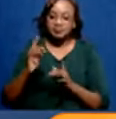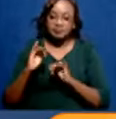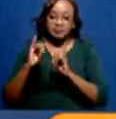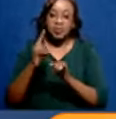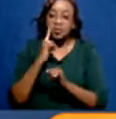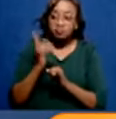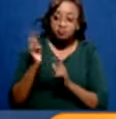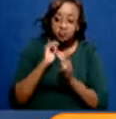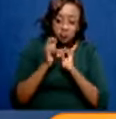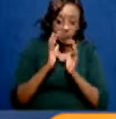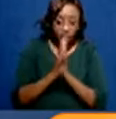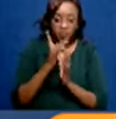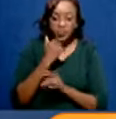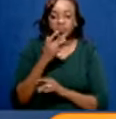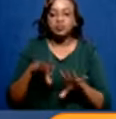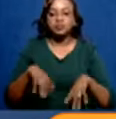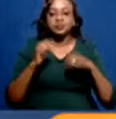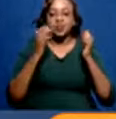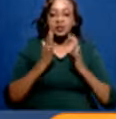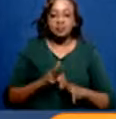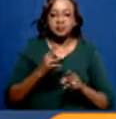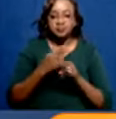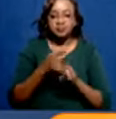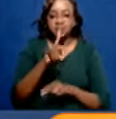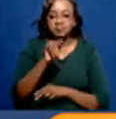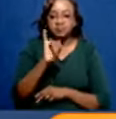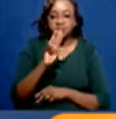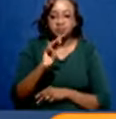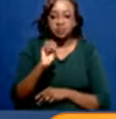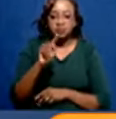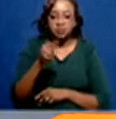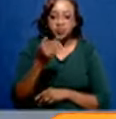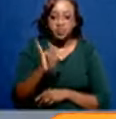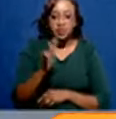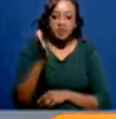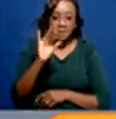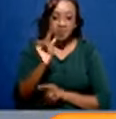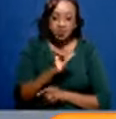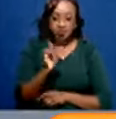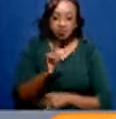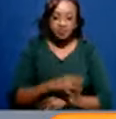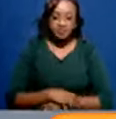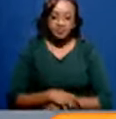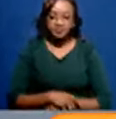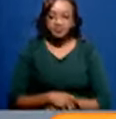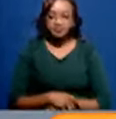that is Dr. Timothy Olwen, speaking to us tonight. You're back in a moment.